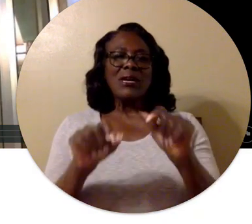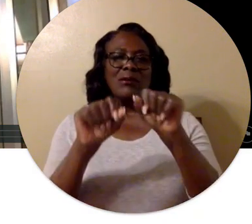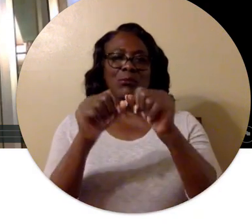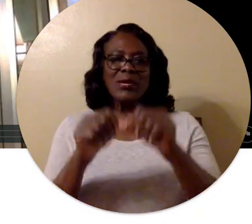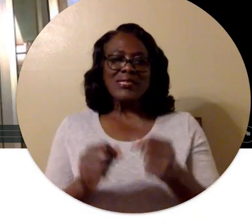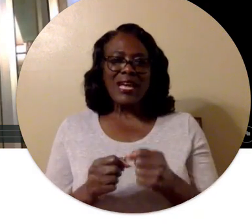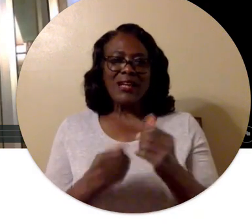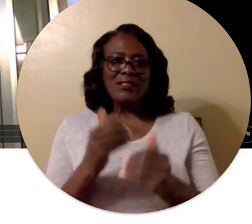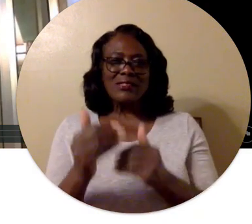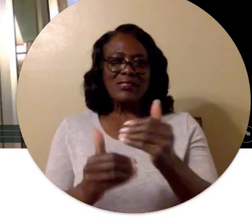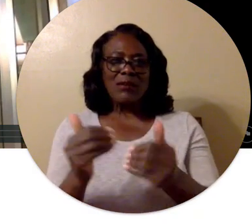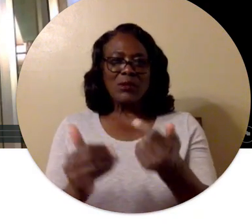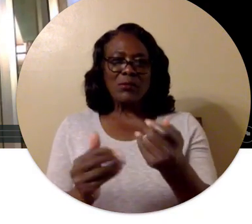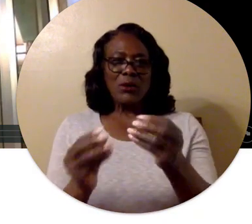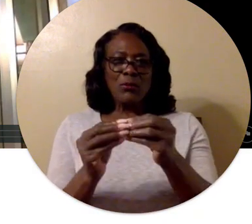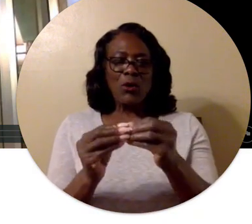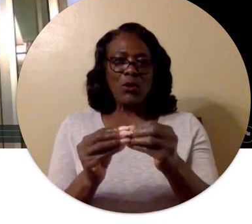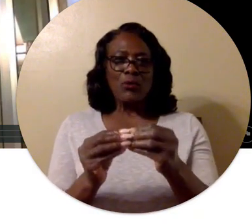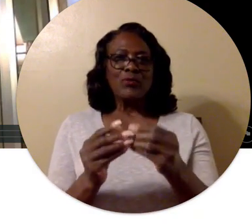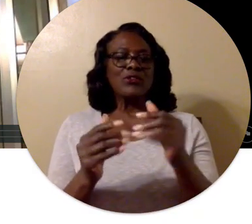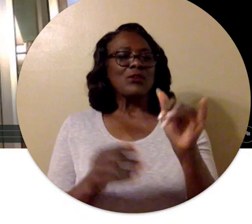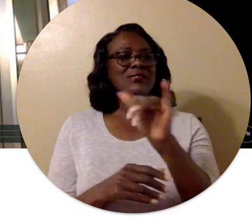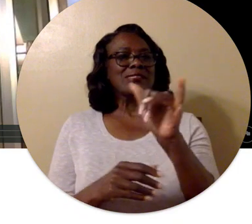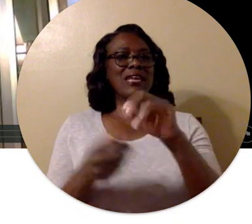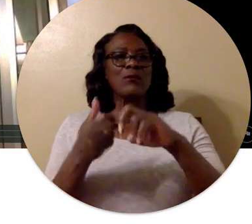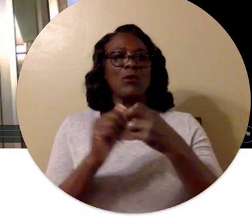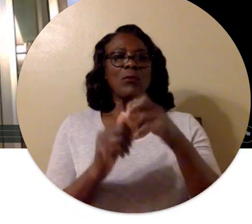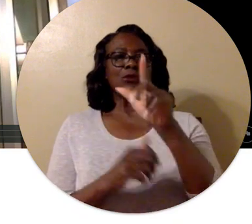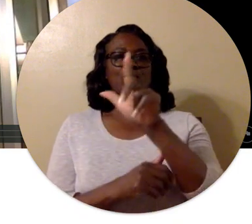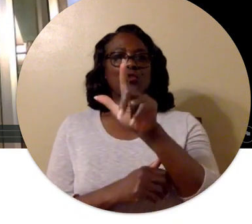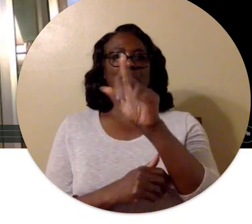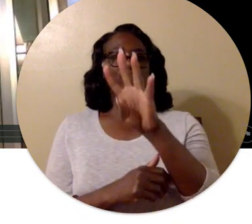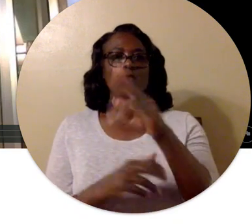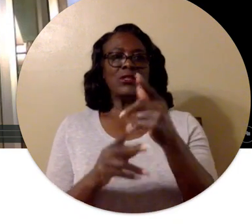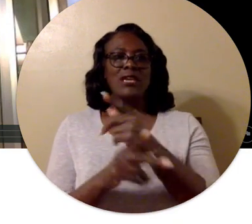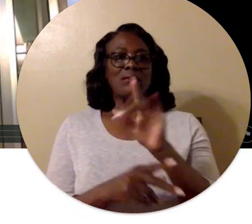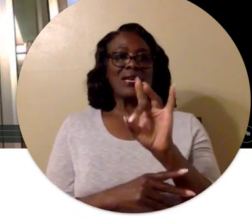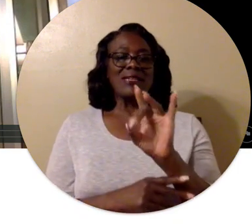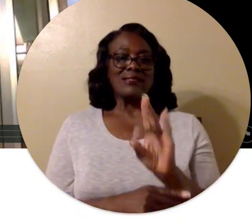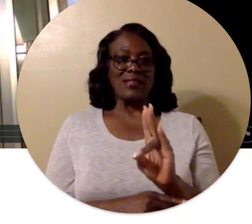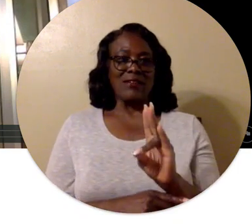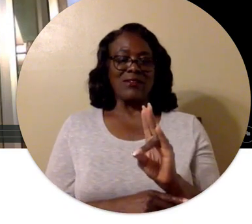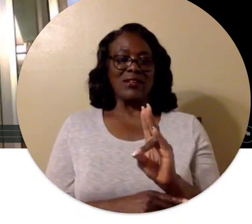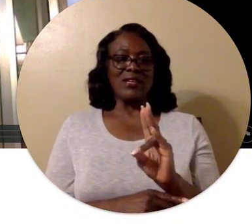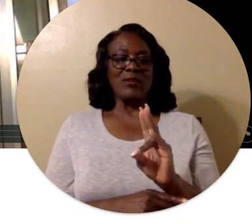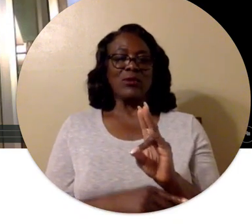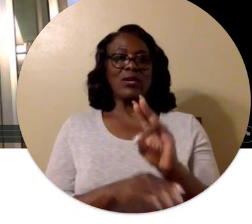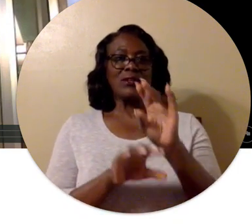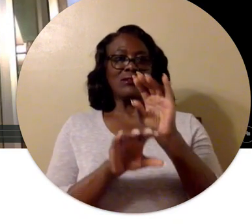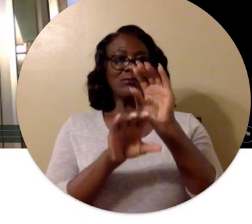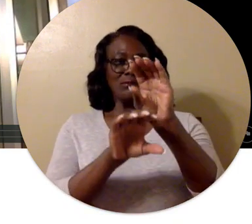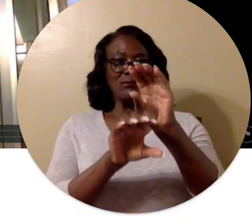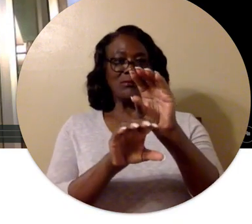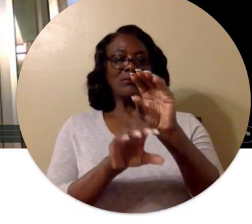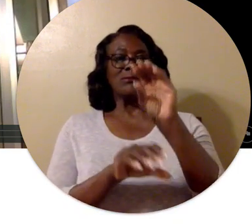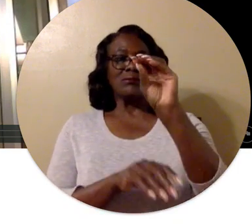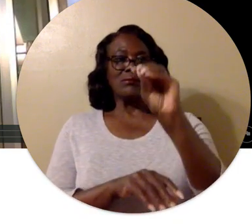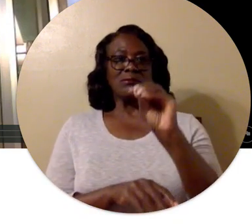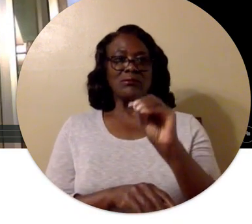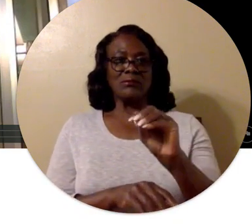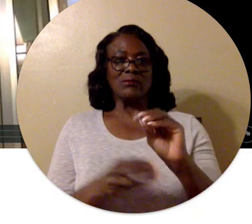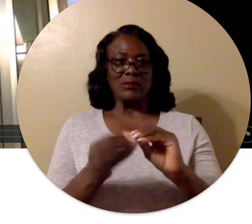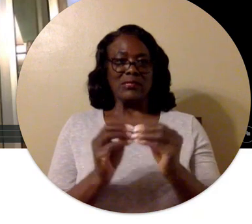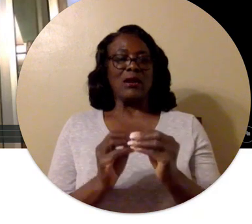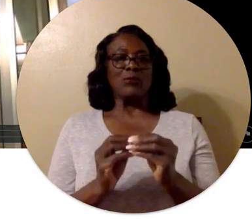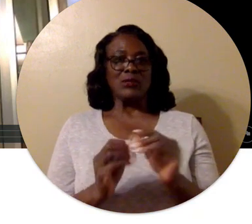little bit more for you. So we're using our same problem, 24 times 87, and we're going to stack our numbers again, just like we